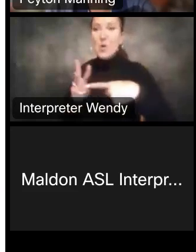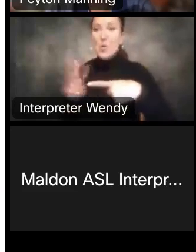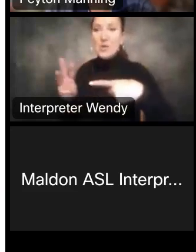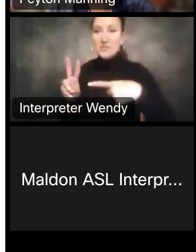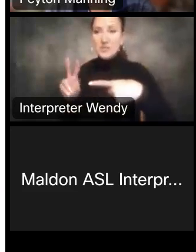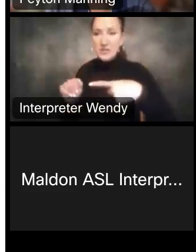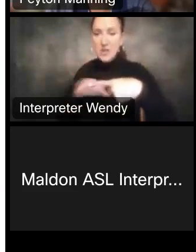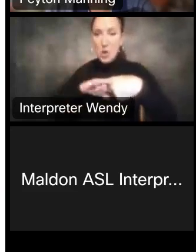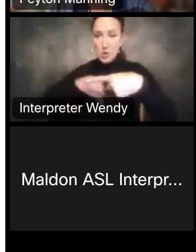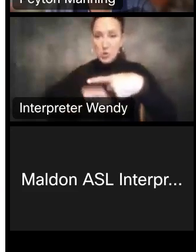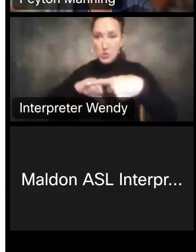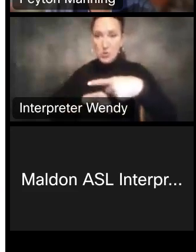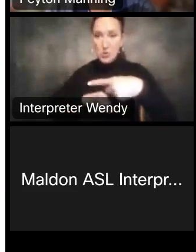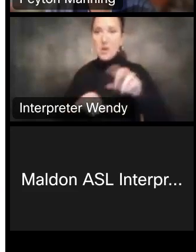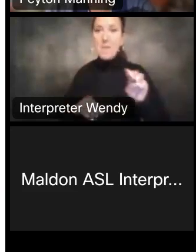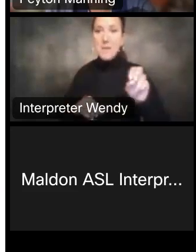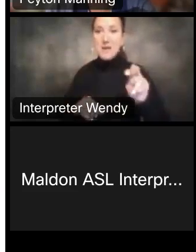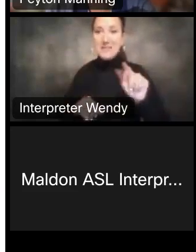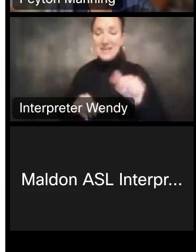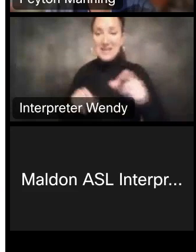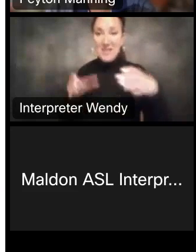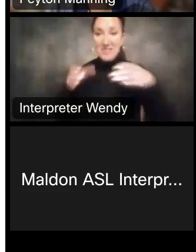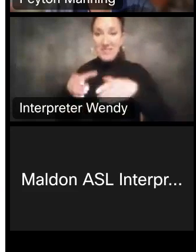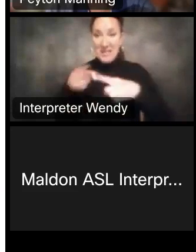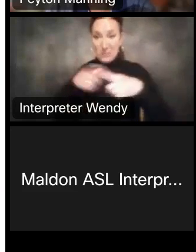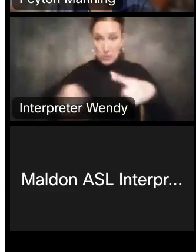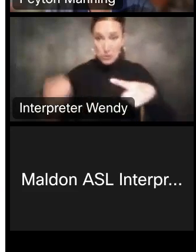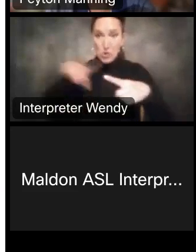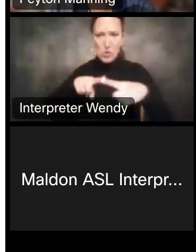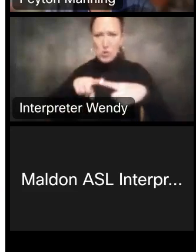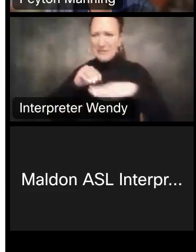Ave, to what degree is that in scope?